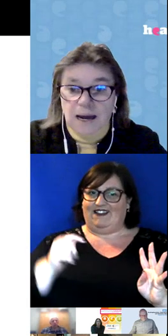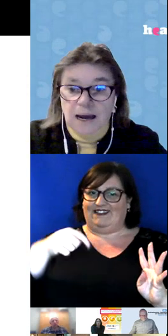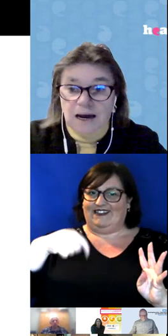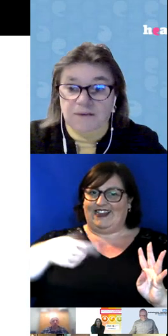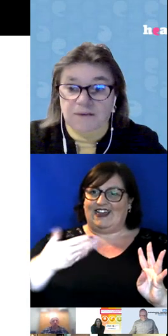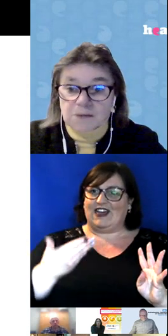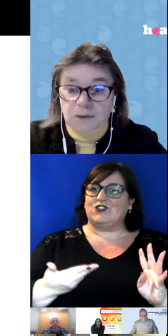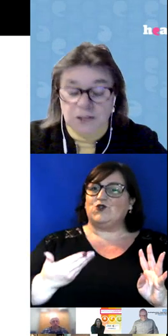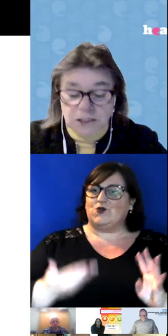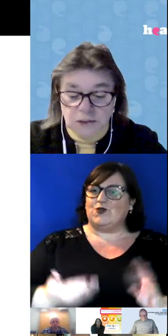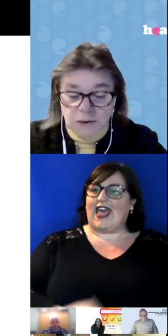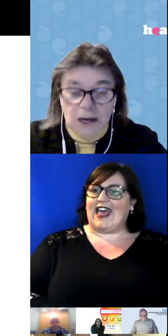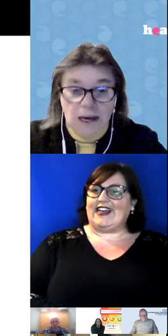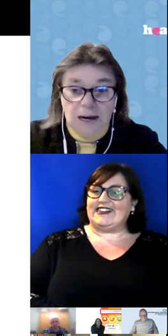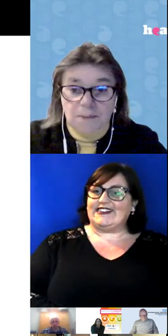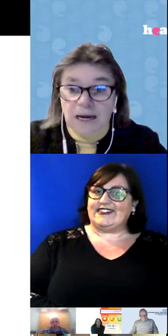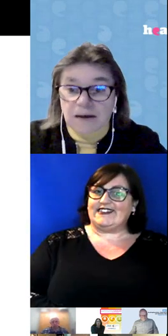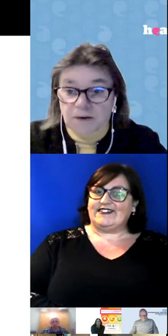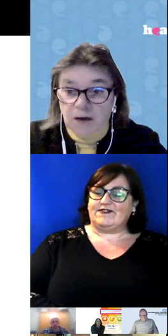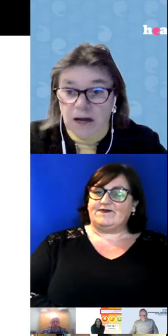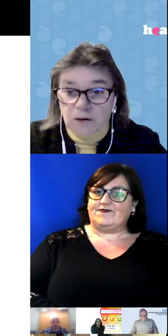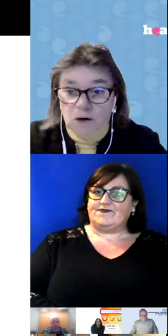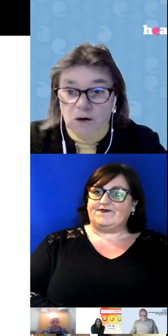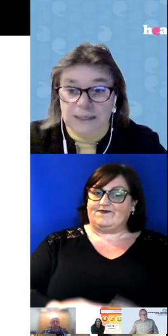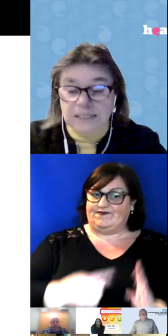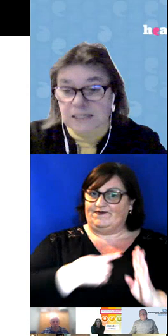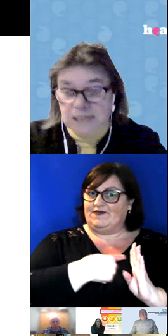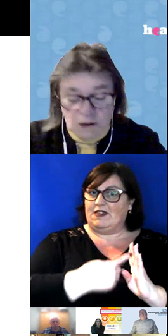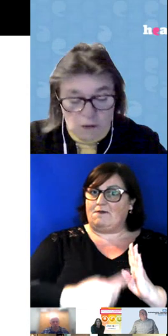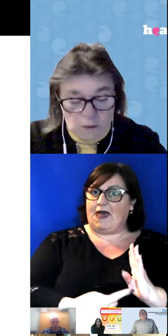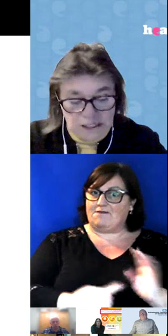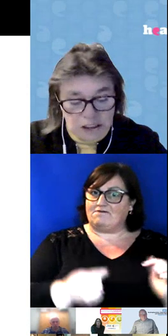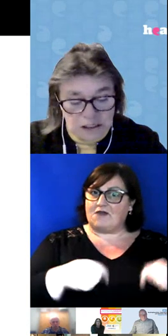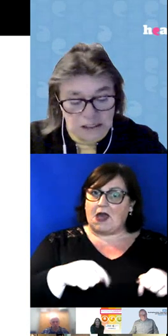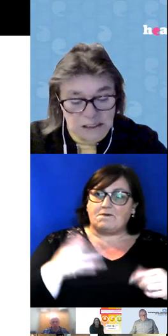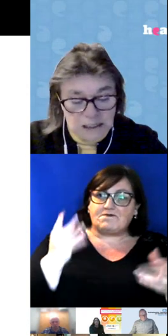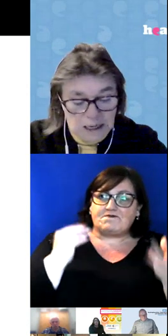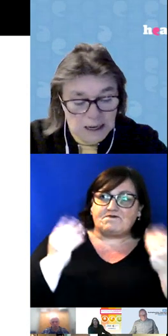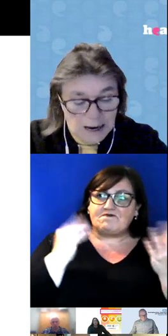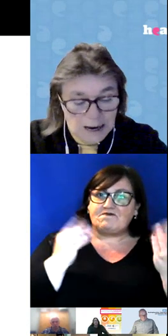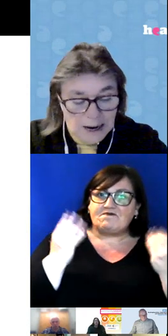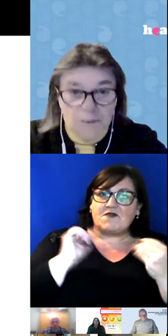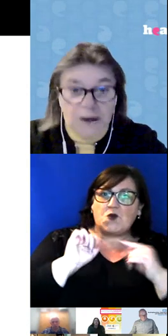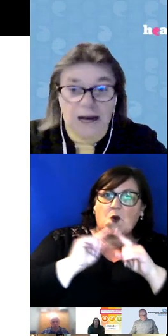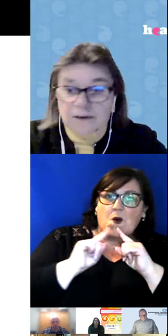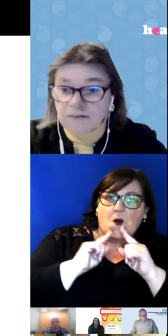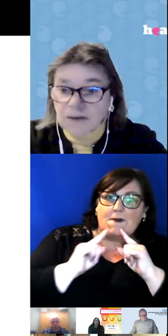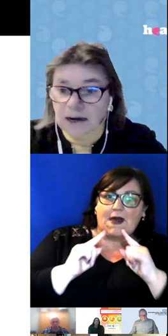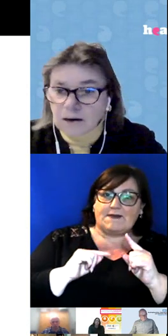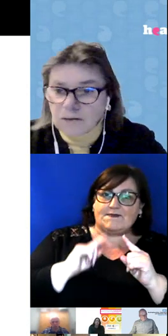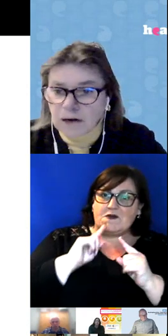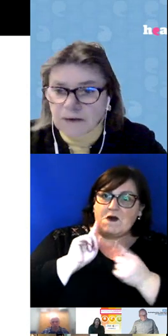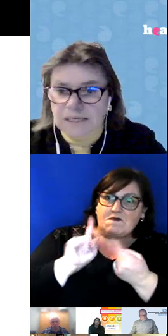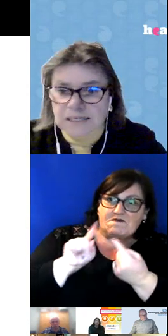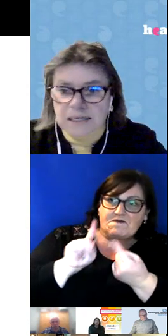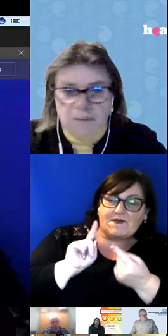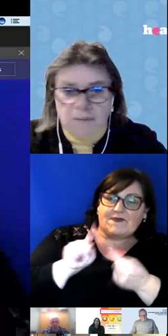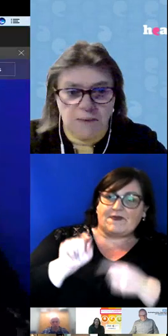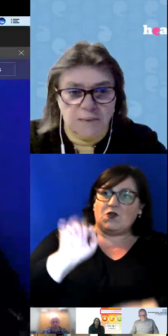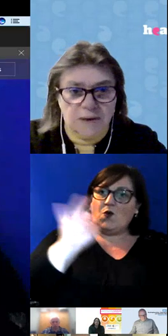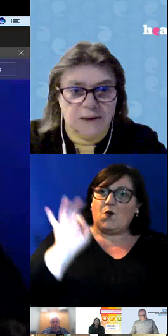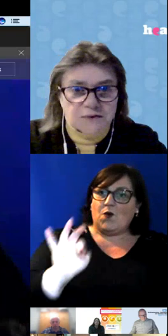be available to hear your comments and take your questions. We have, I don't know if I